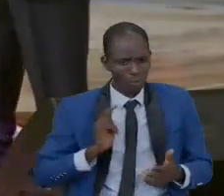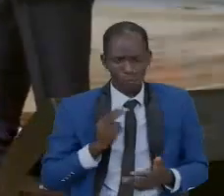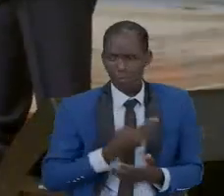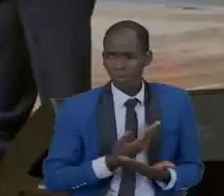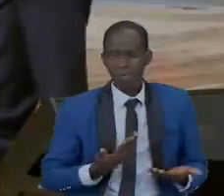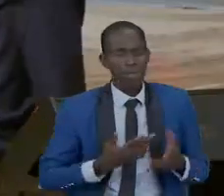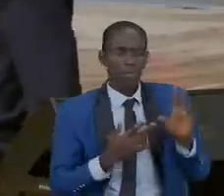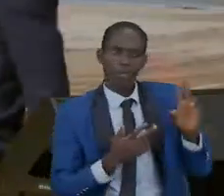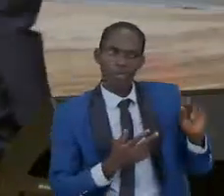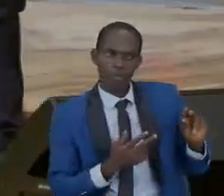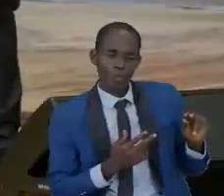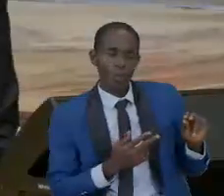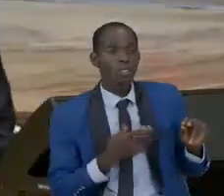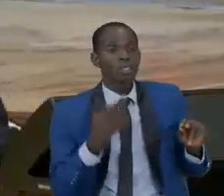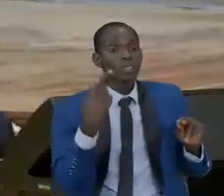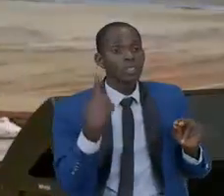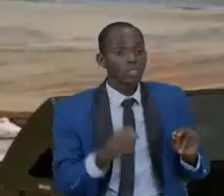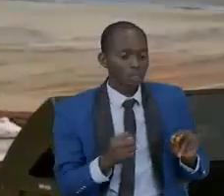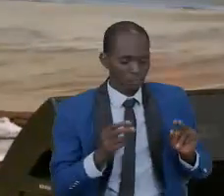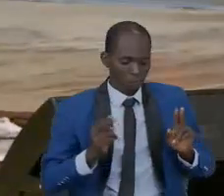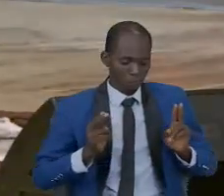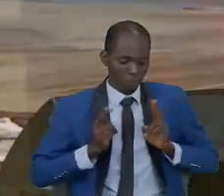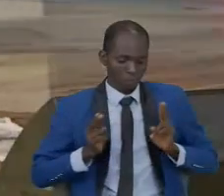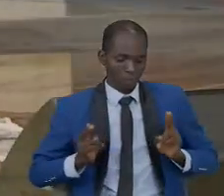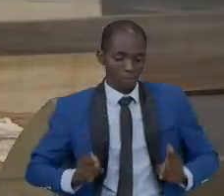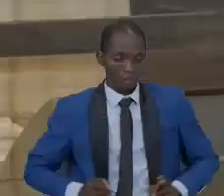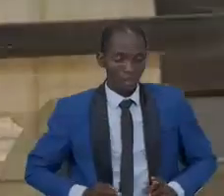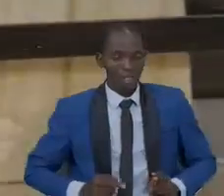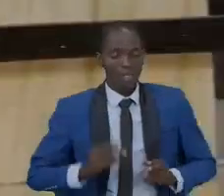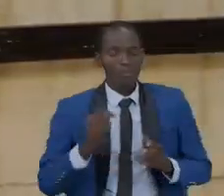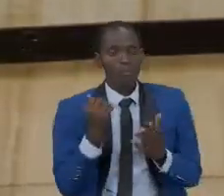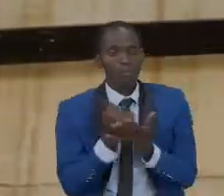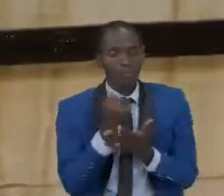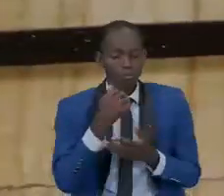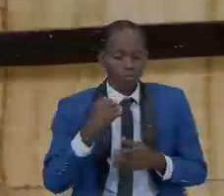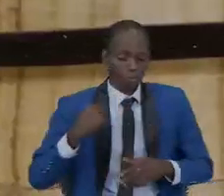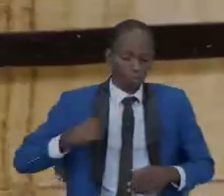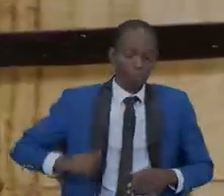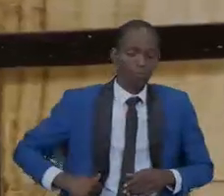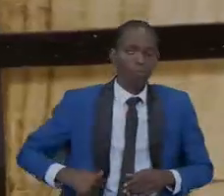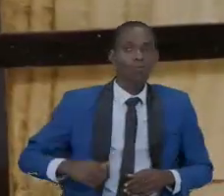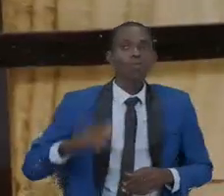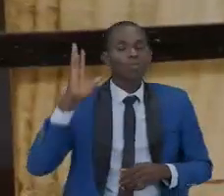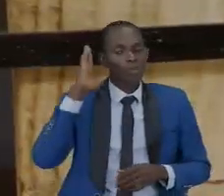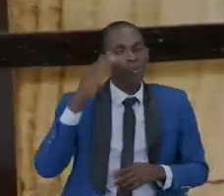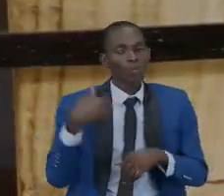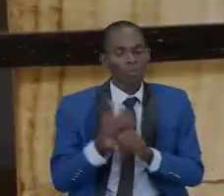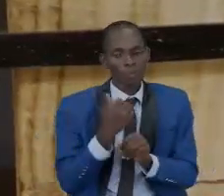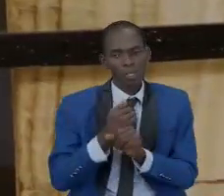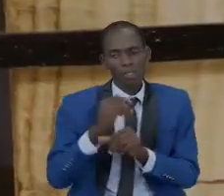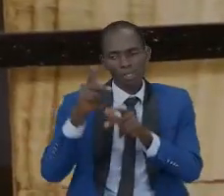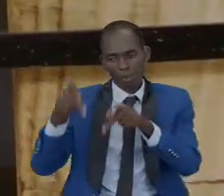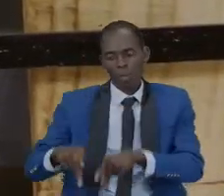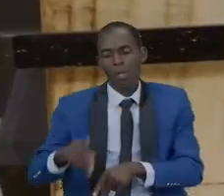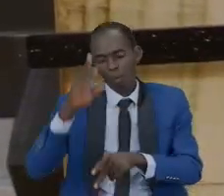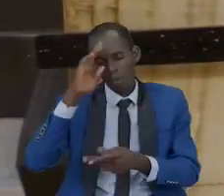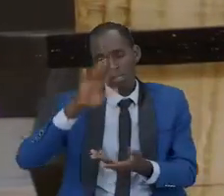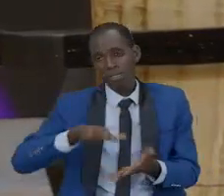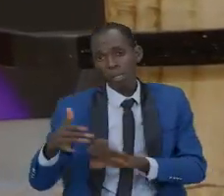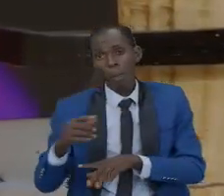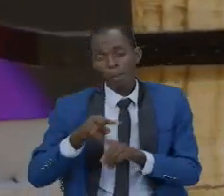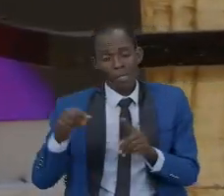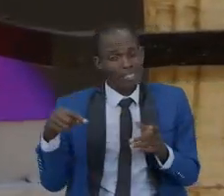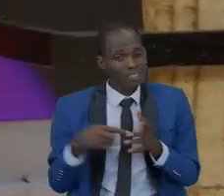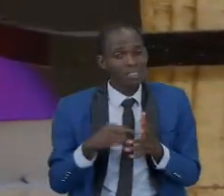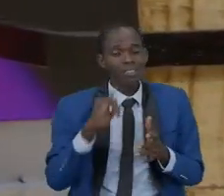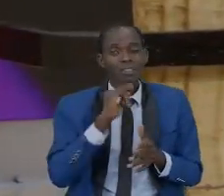at all the physical crucifixion will make him die but this one is not physical